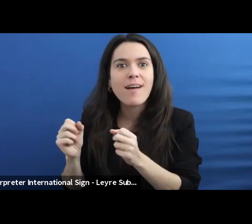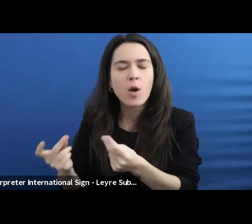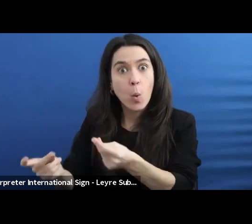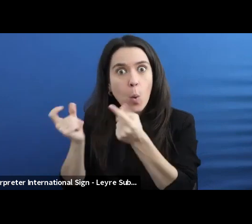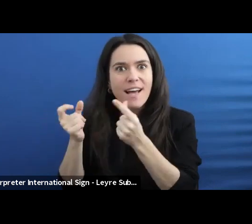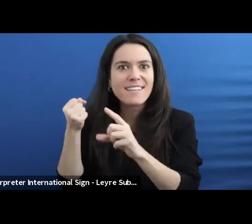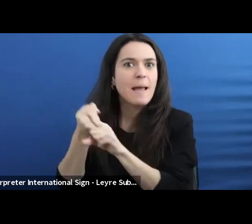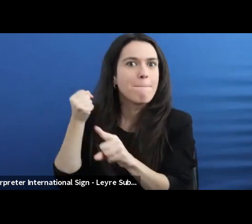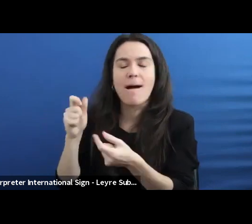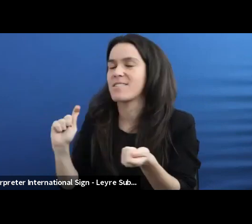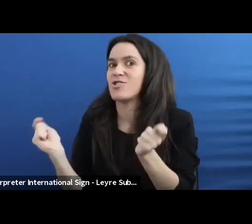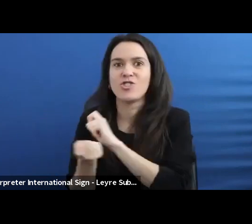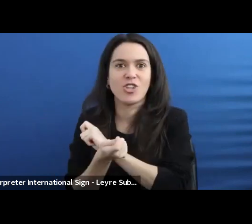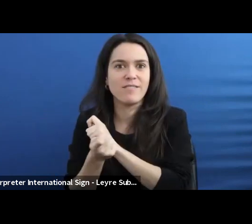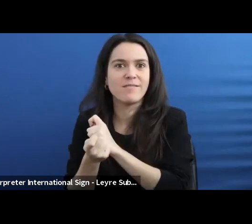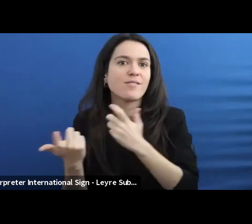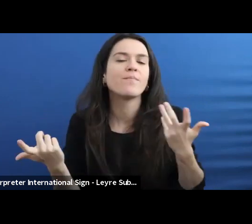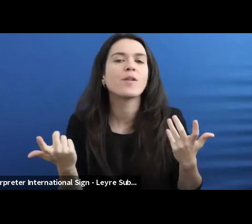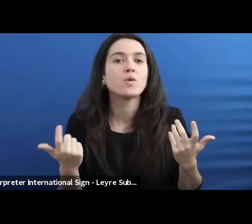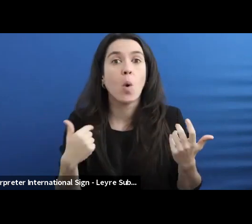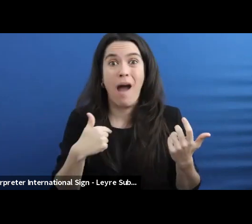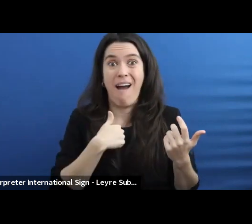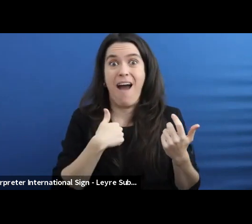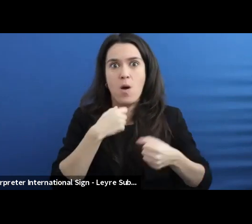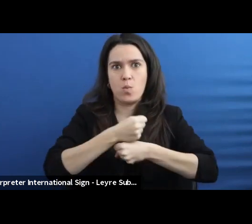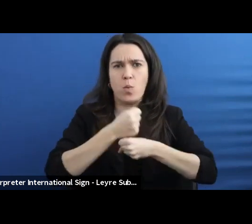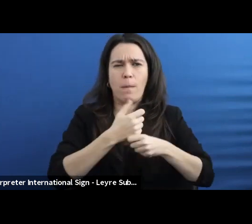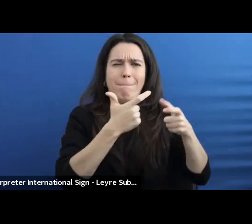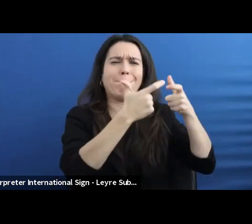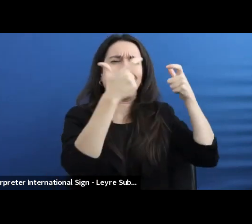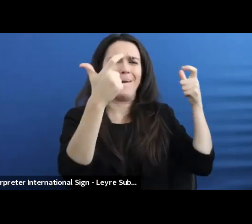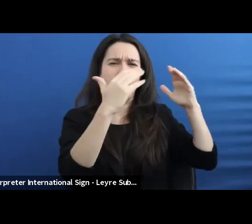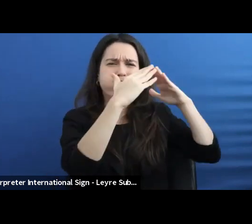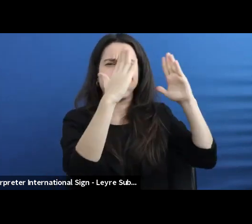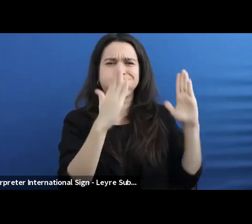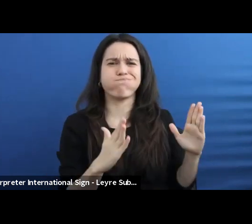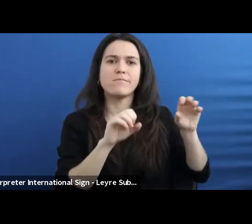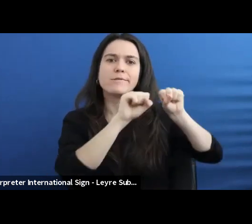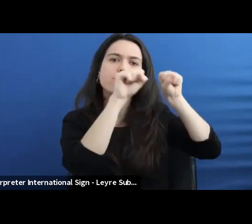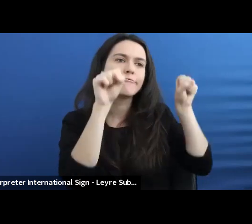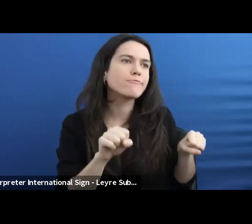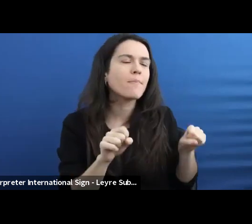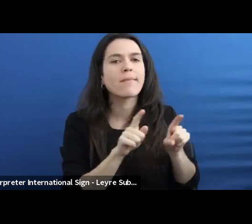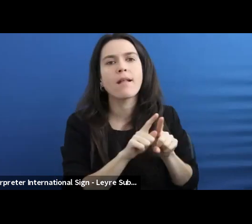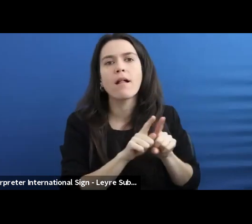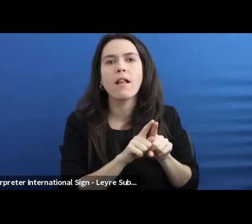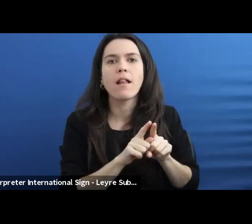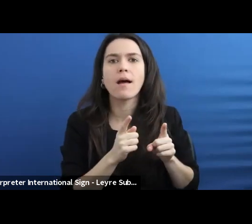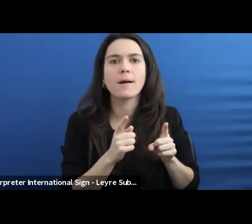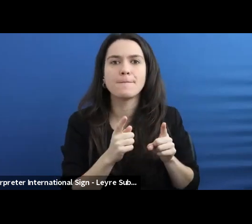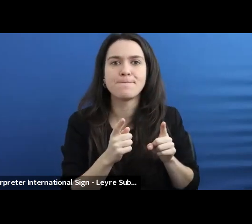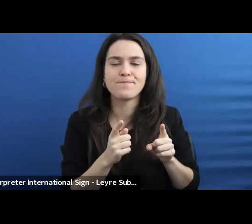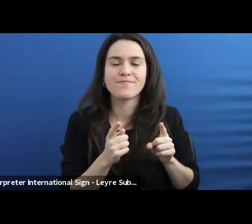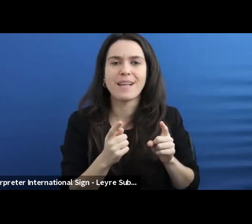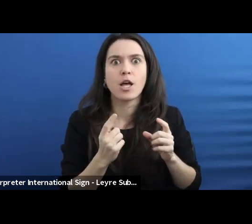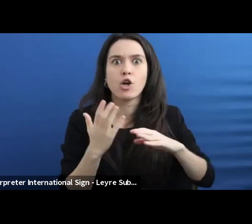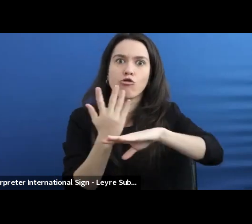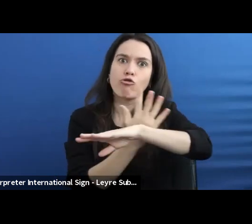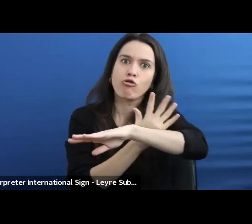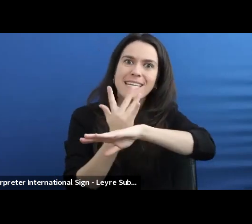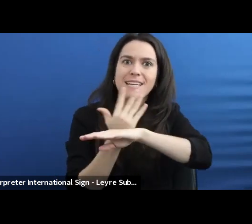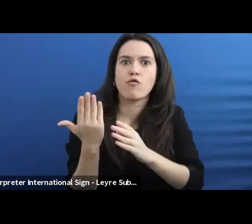about things speaking from a larger organization, structural things like integrating green responsibilities into job titles